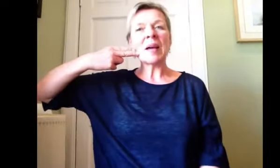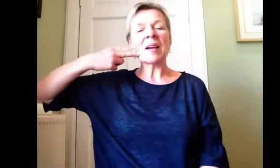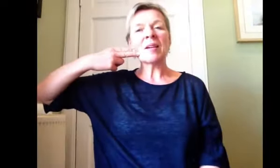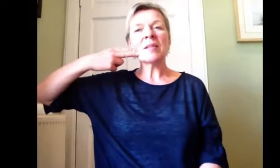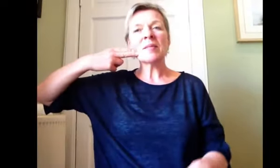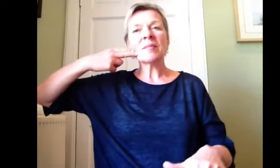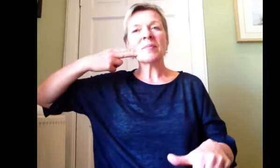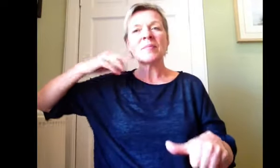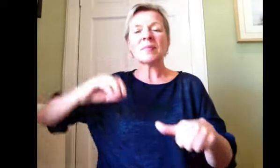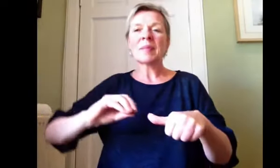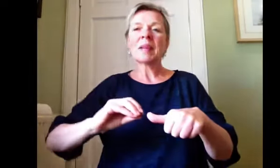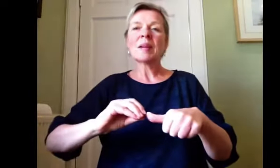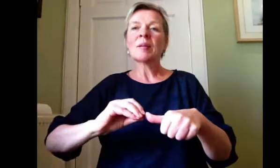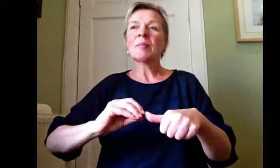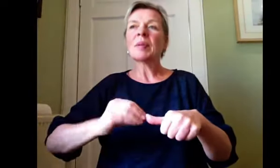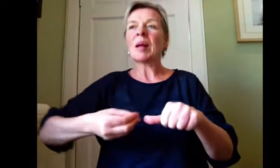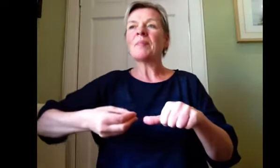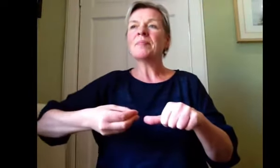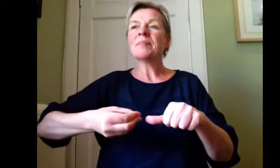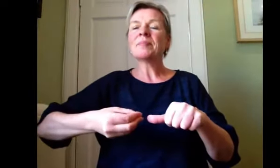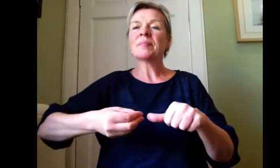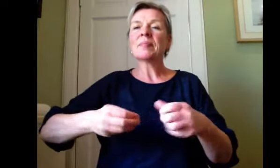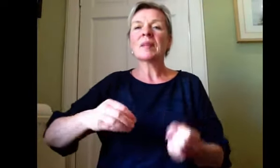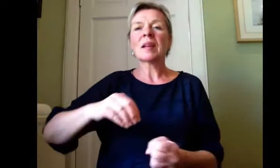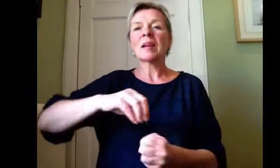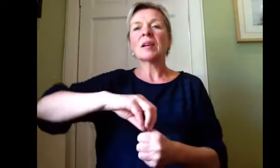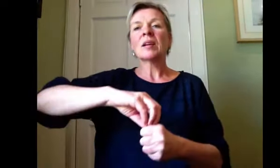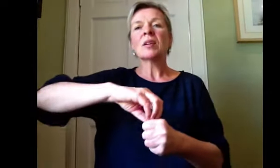Pear. Plum.